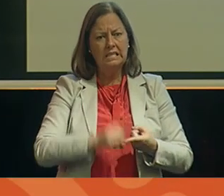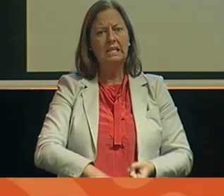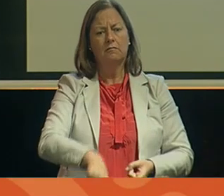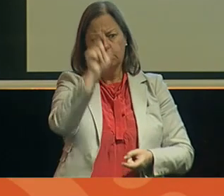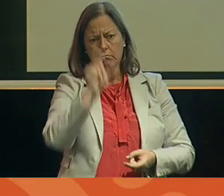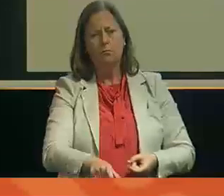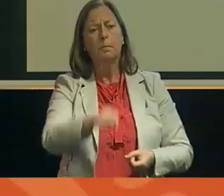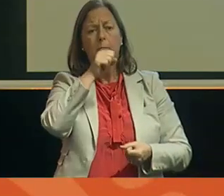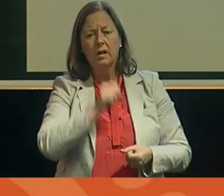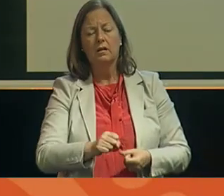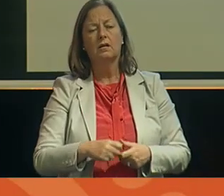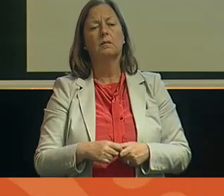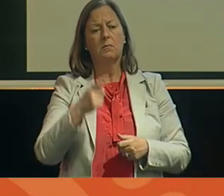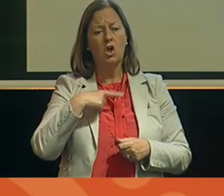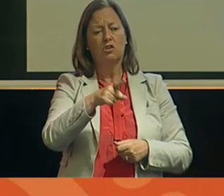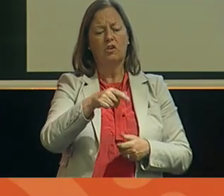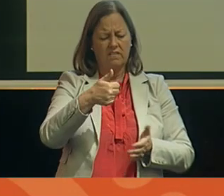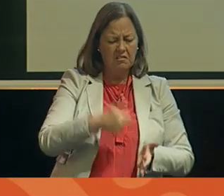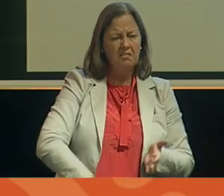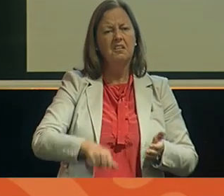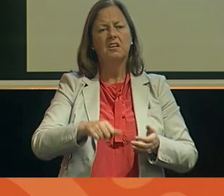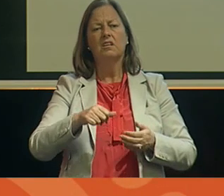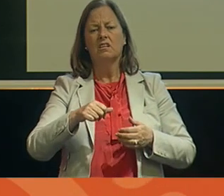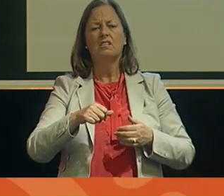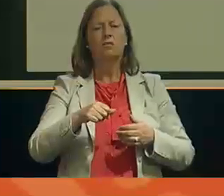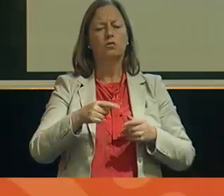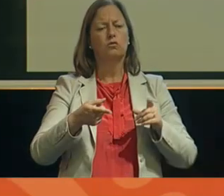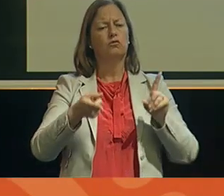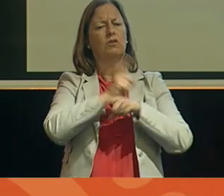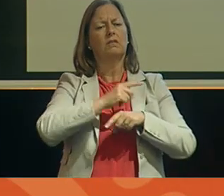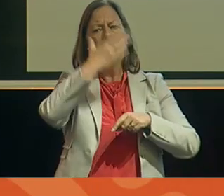male, although they have undergone surgery to enhance their appearance.